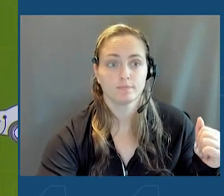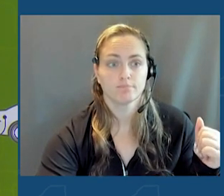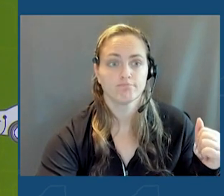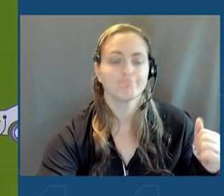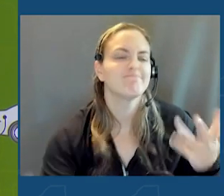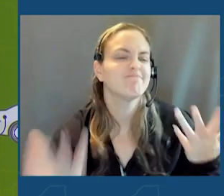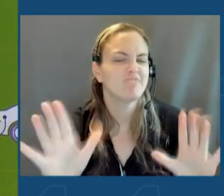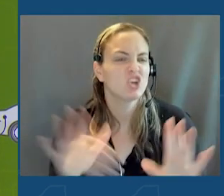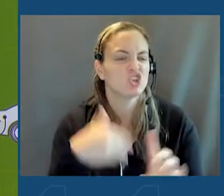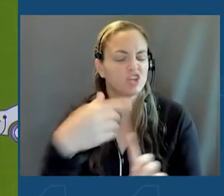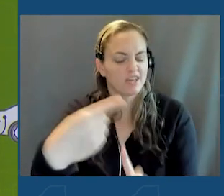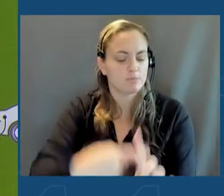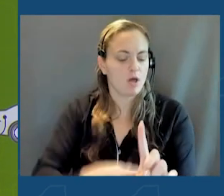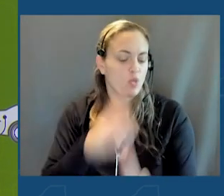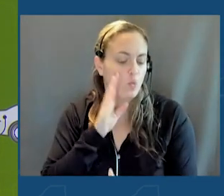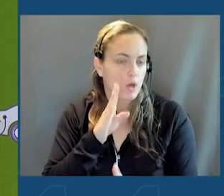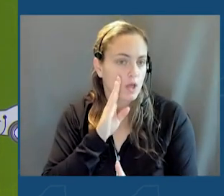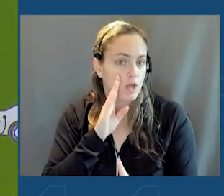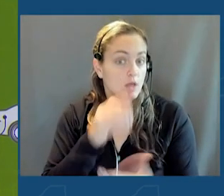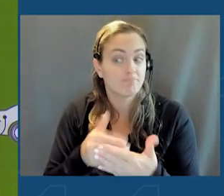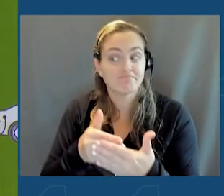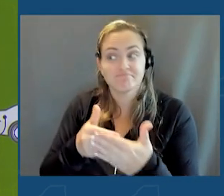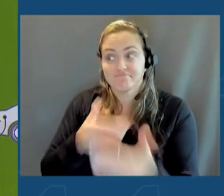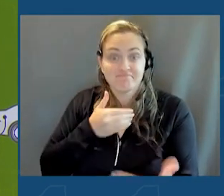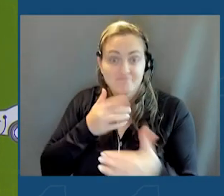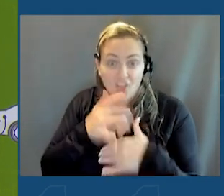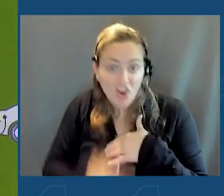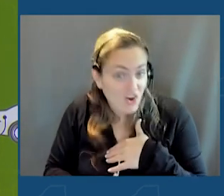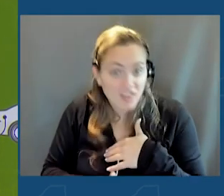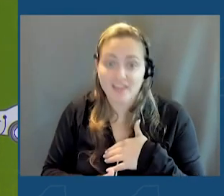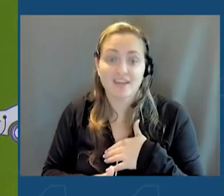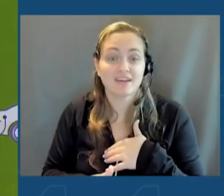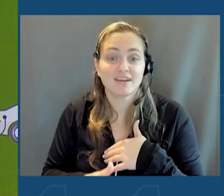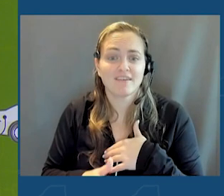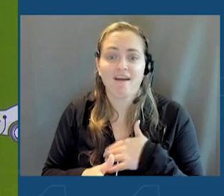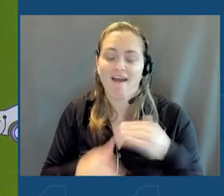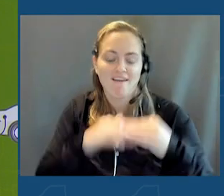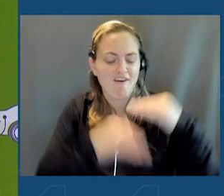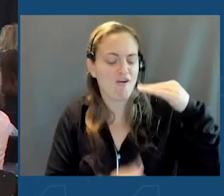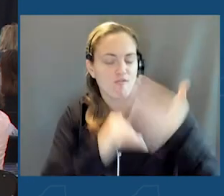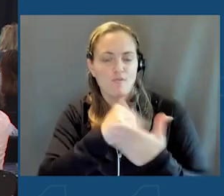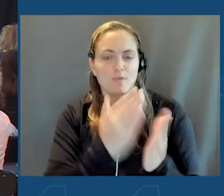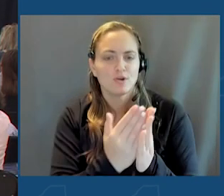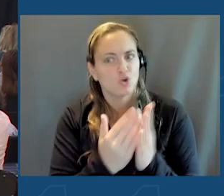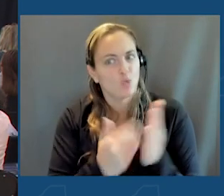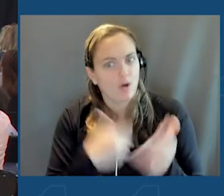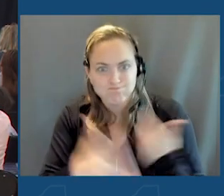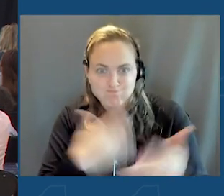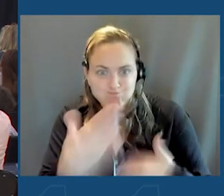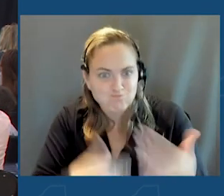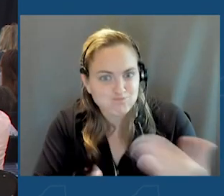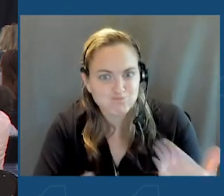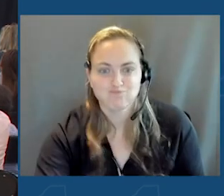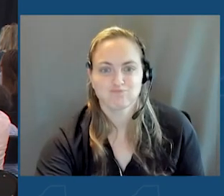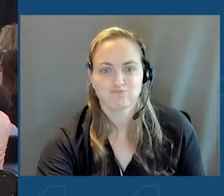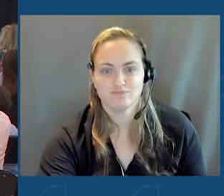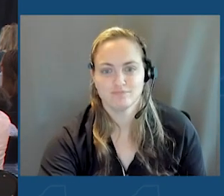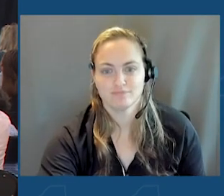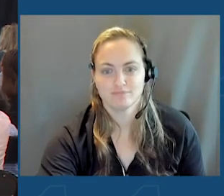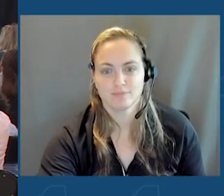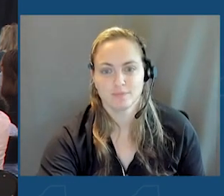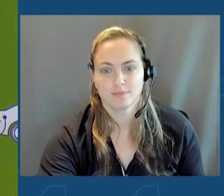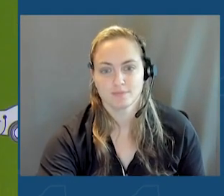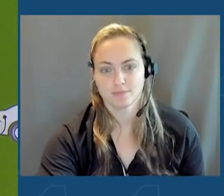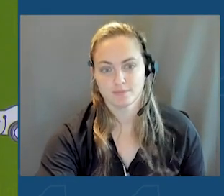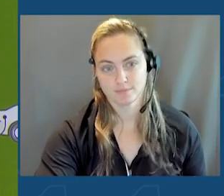month, ahead of schedule, and under budget. So we're moving ahead. We are moving down the road.